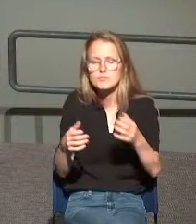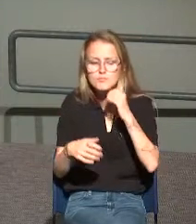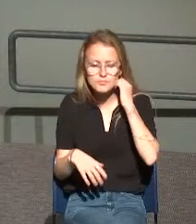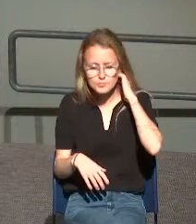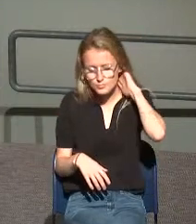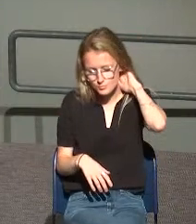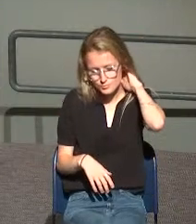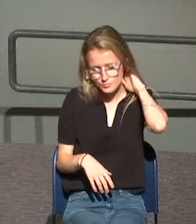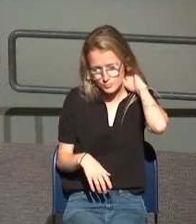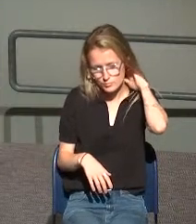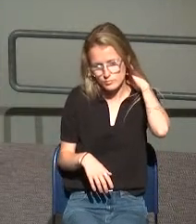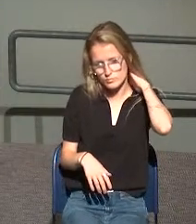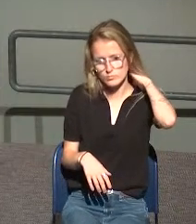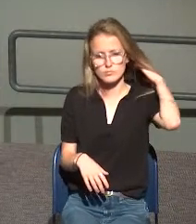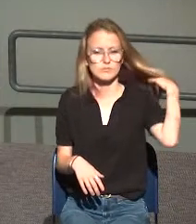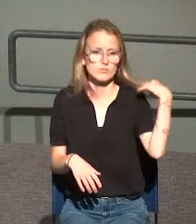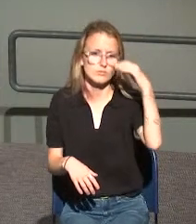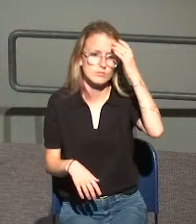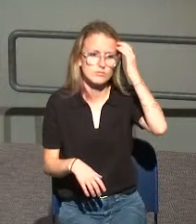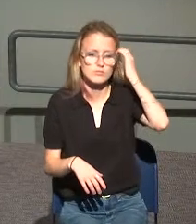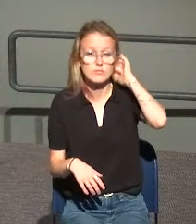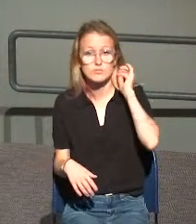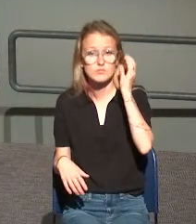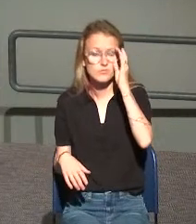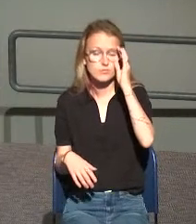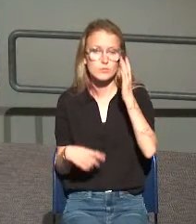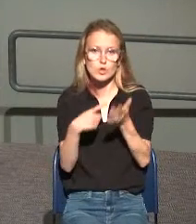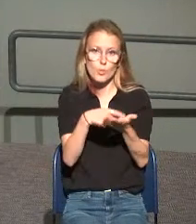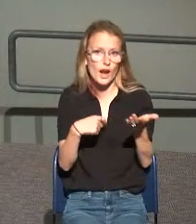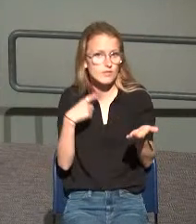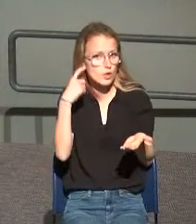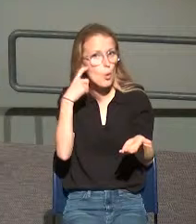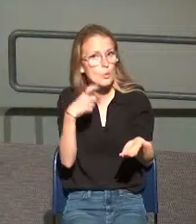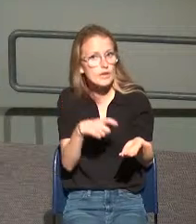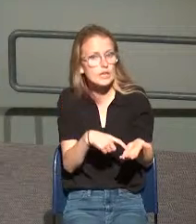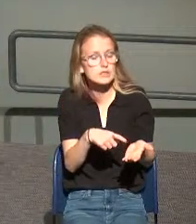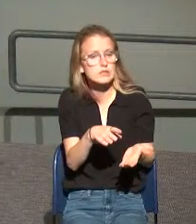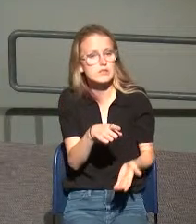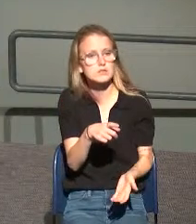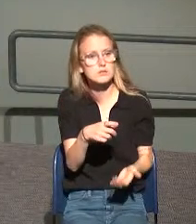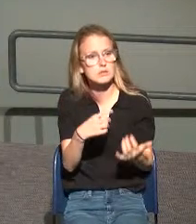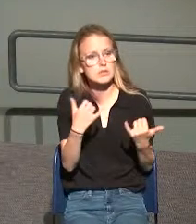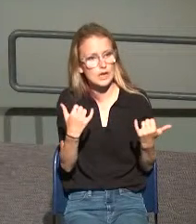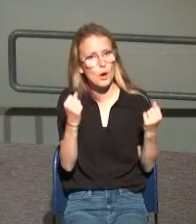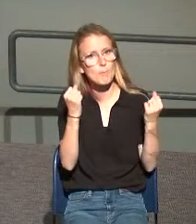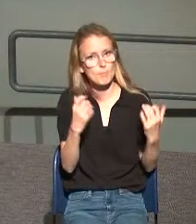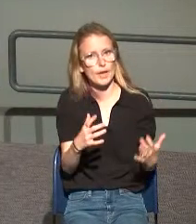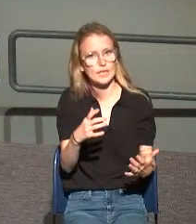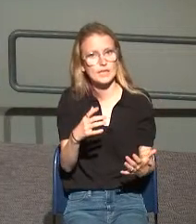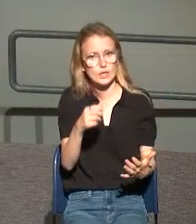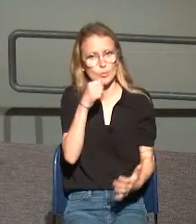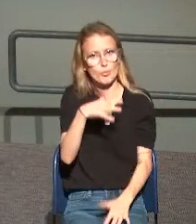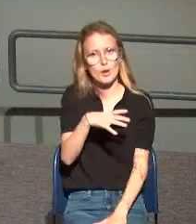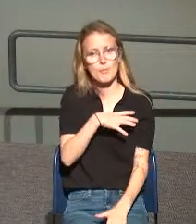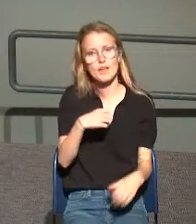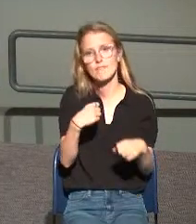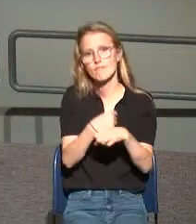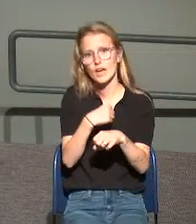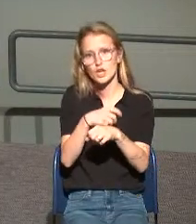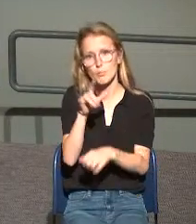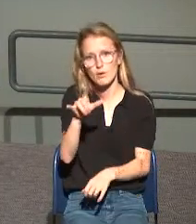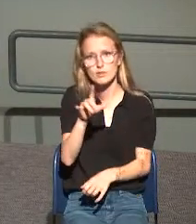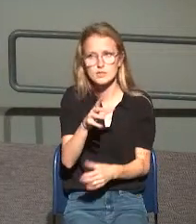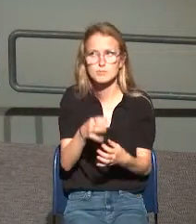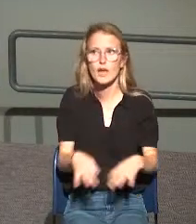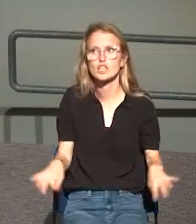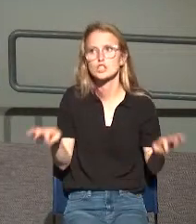seen, there's actually getting to be quite a few, women fighter pilots now, and especially in the Air Force.